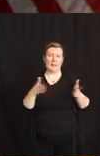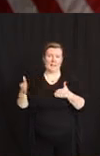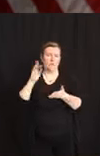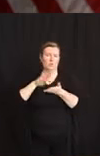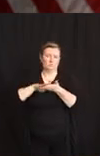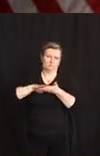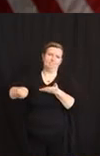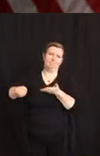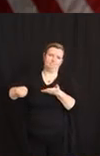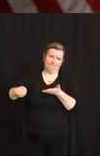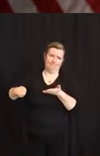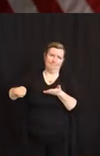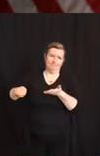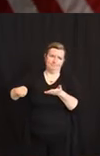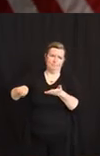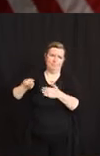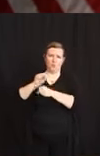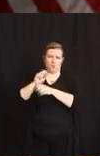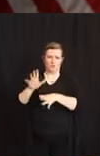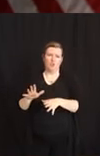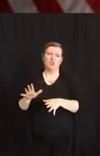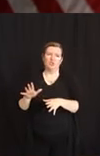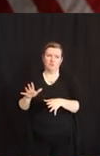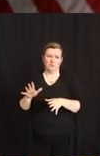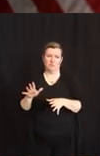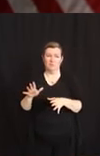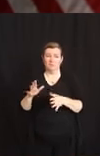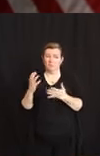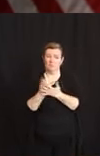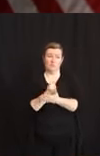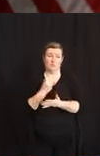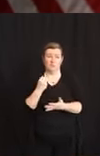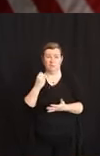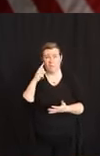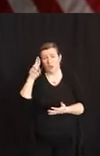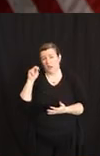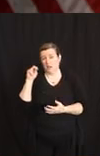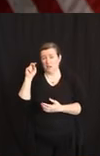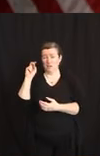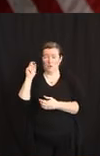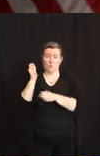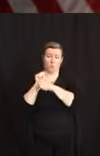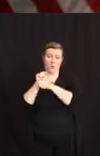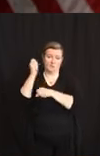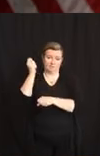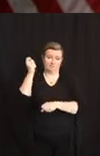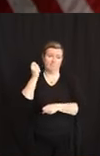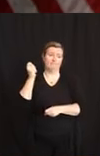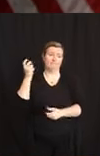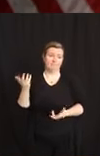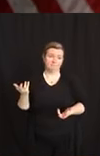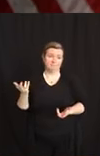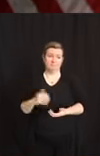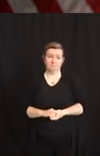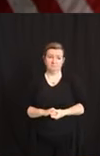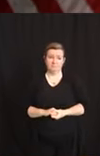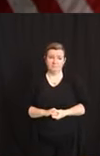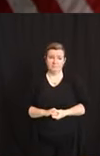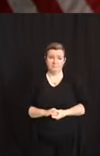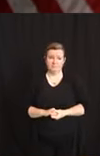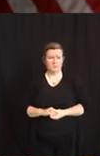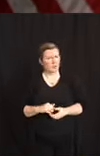this whole business about the 15 to 20,000 tests that would be quick tests, what is the magic number with 15 to 20,000?